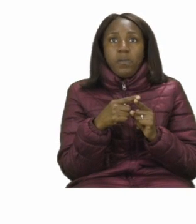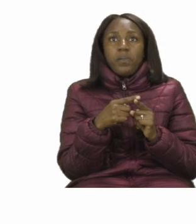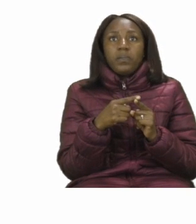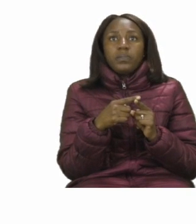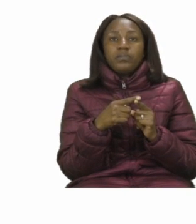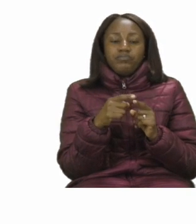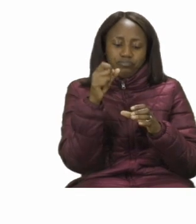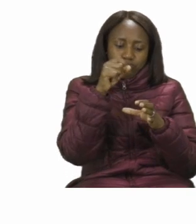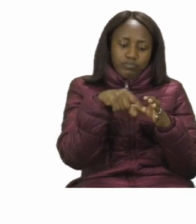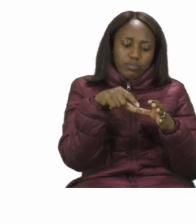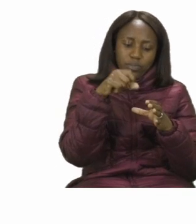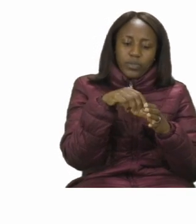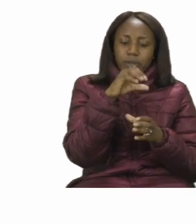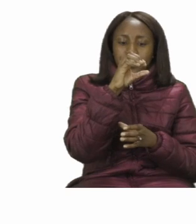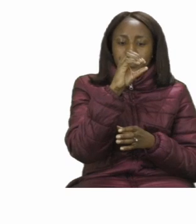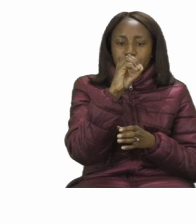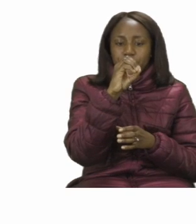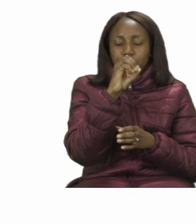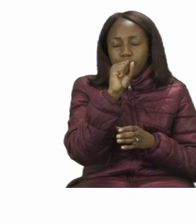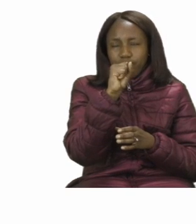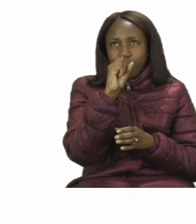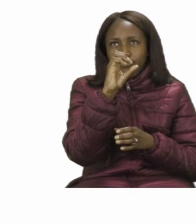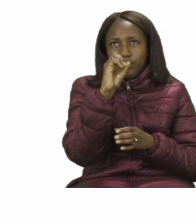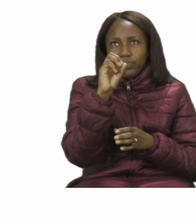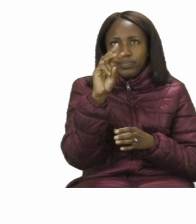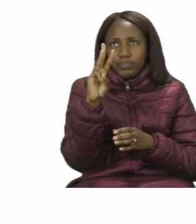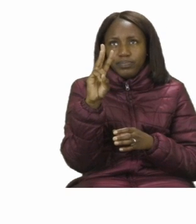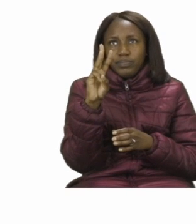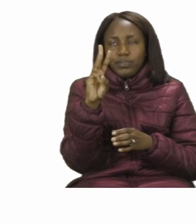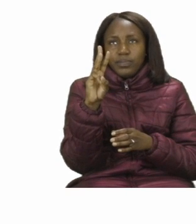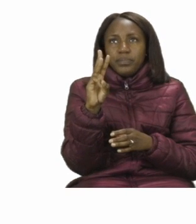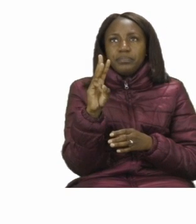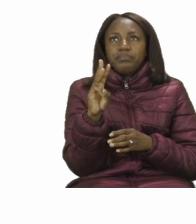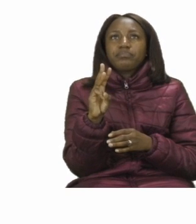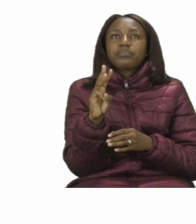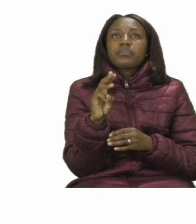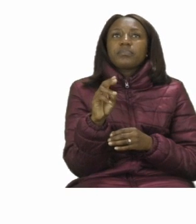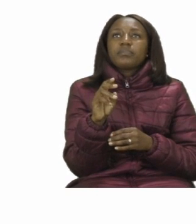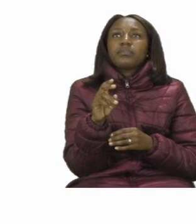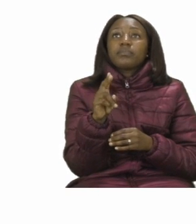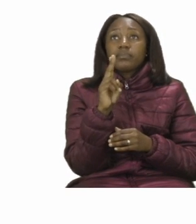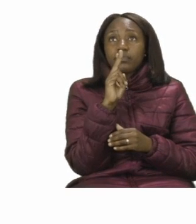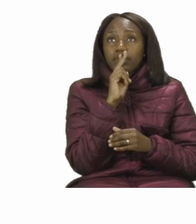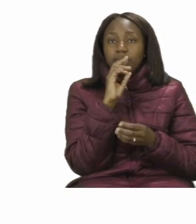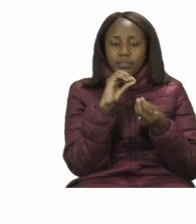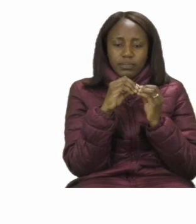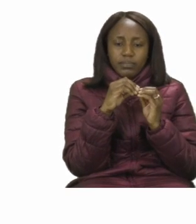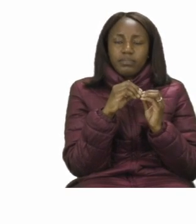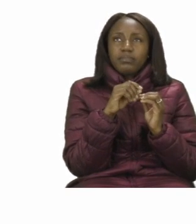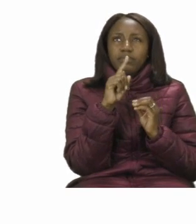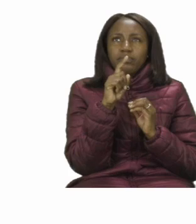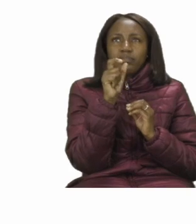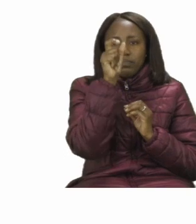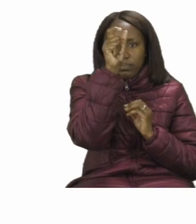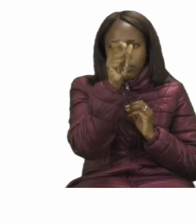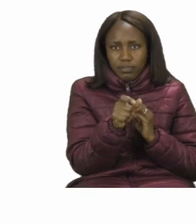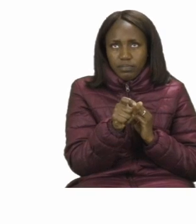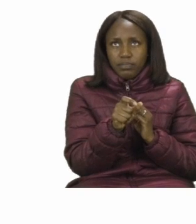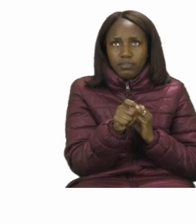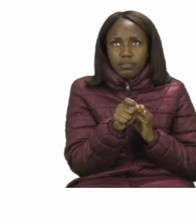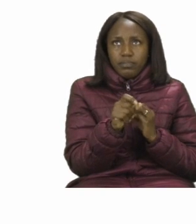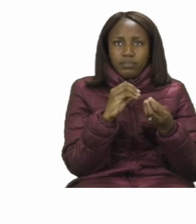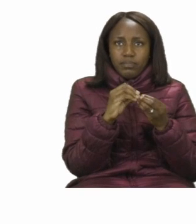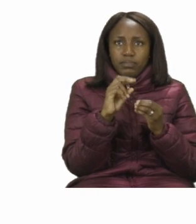done. So now we have our answer for number 1 down and our answer for number 2,